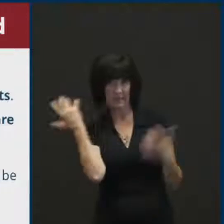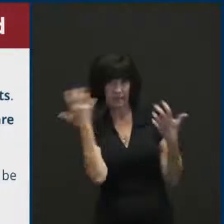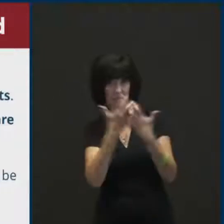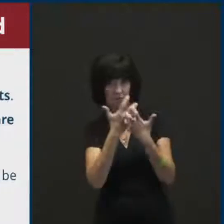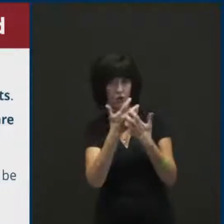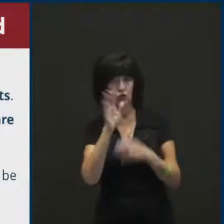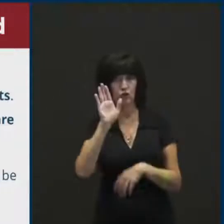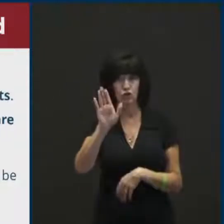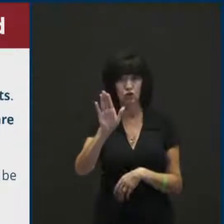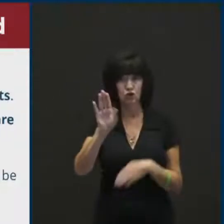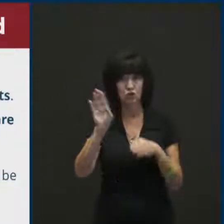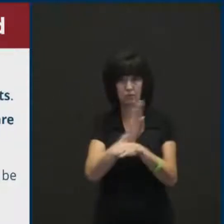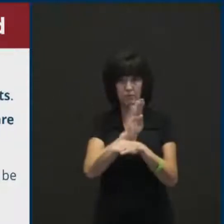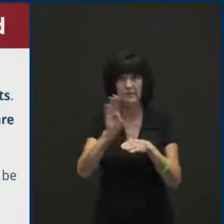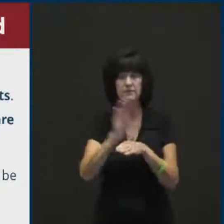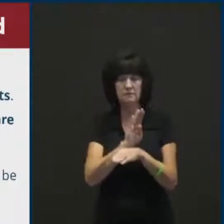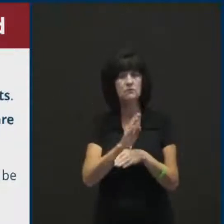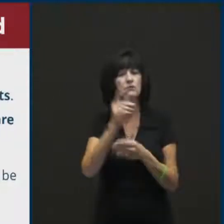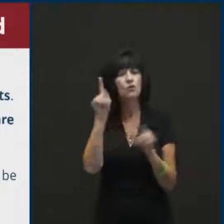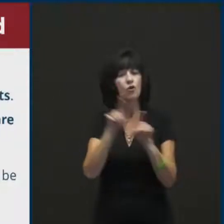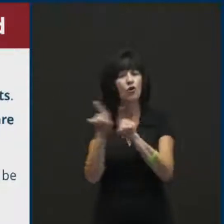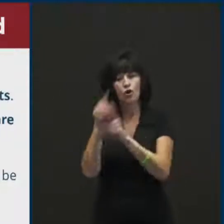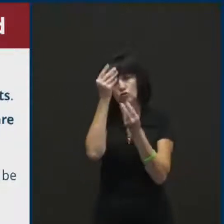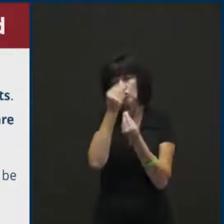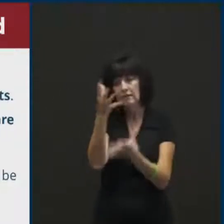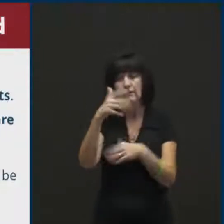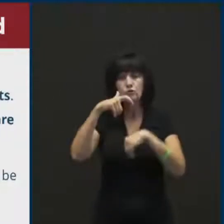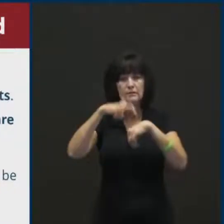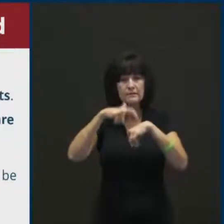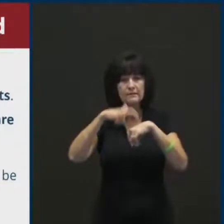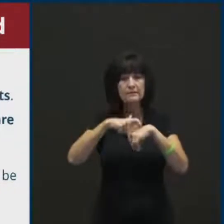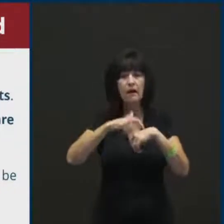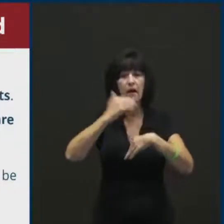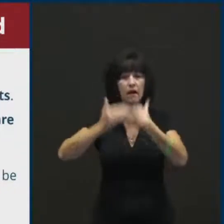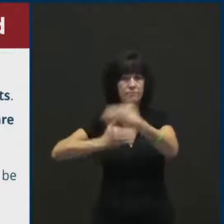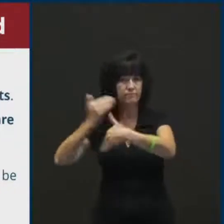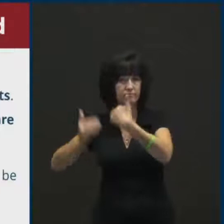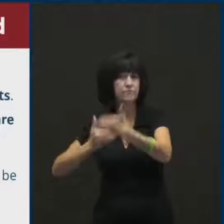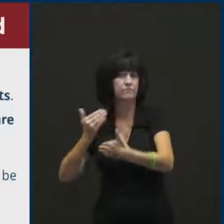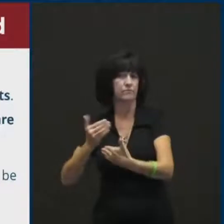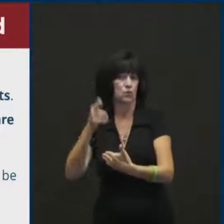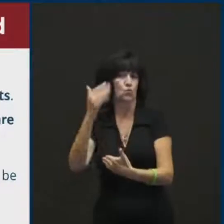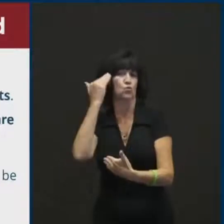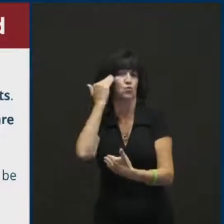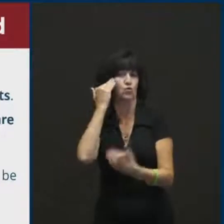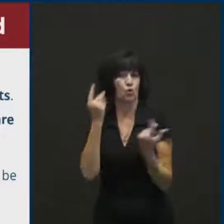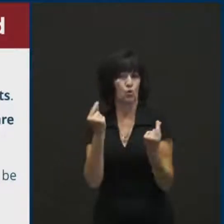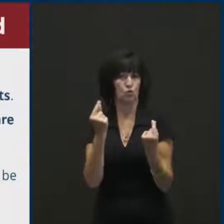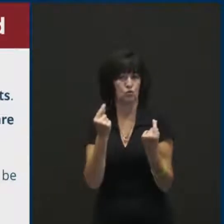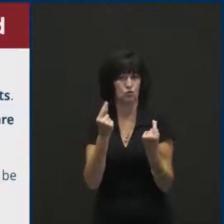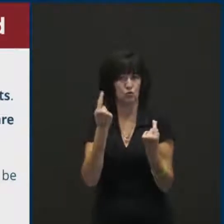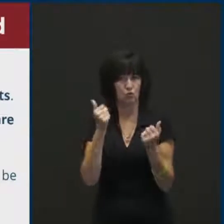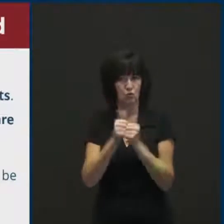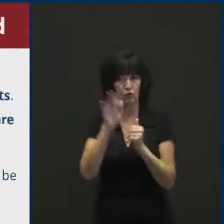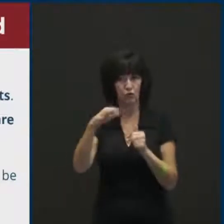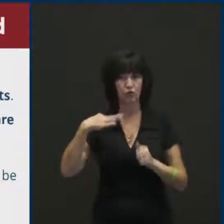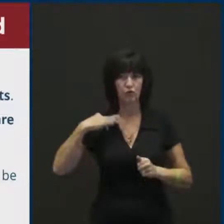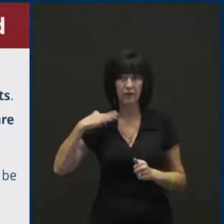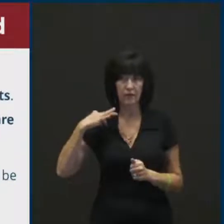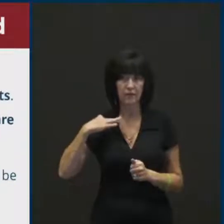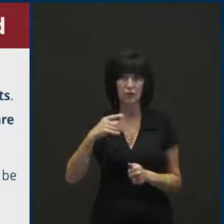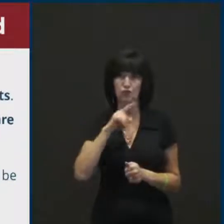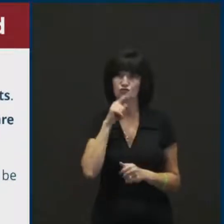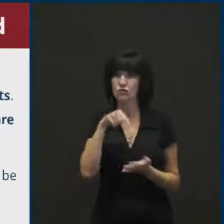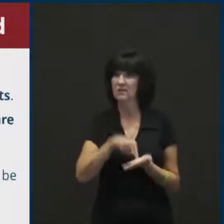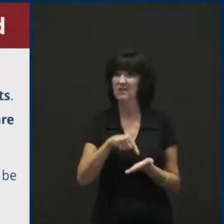need as well as timelines and other things to keep in mind as you're applying. So this is just a really exciting